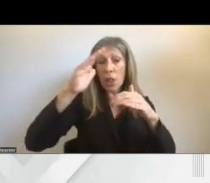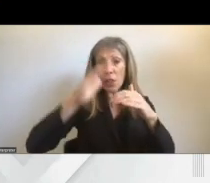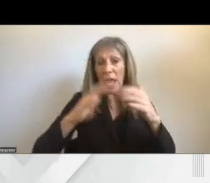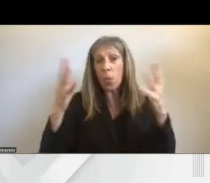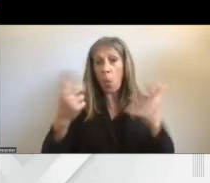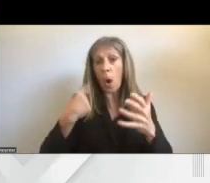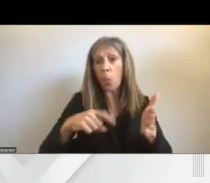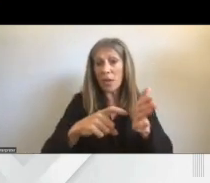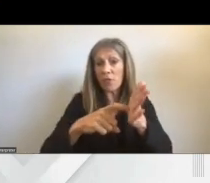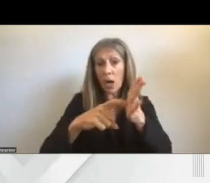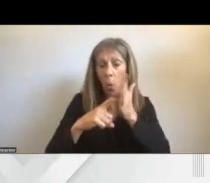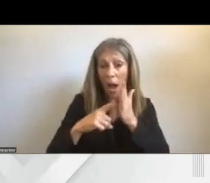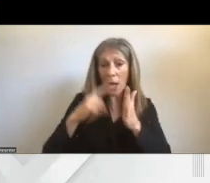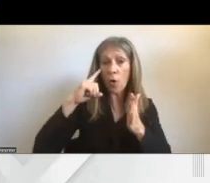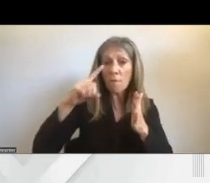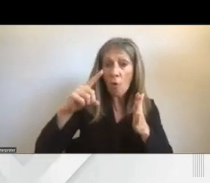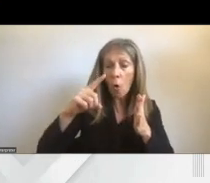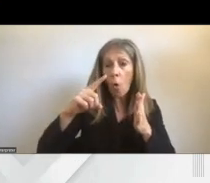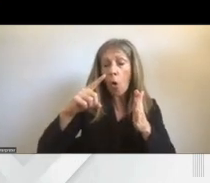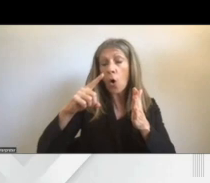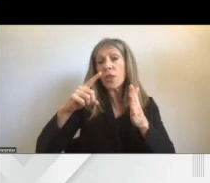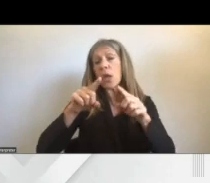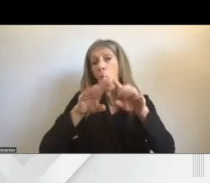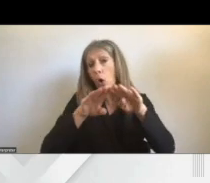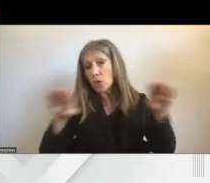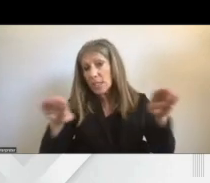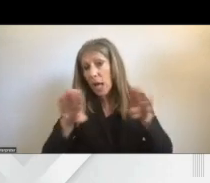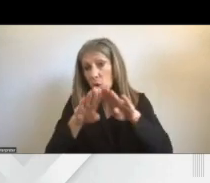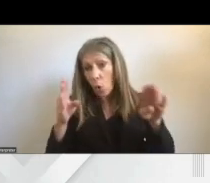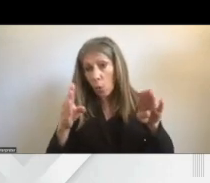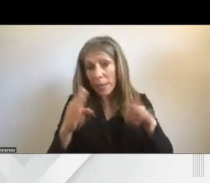would require for the horizontal openings.